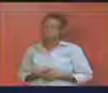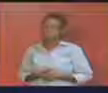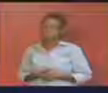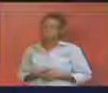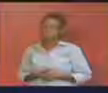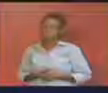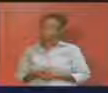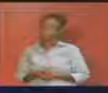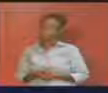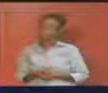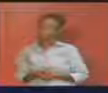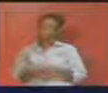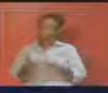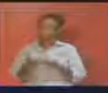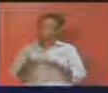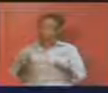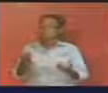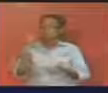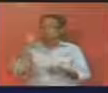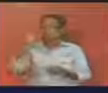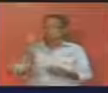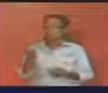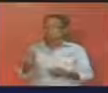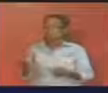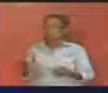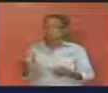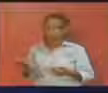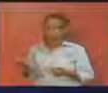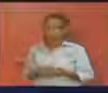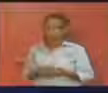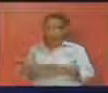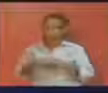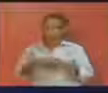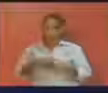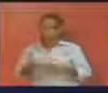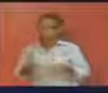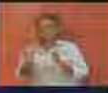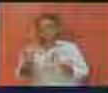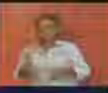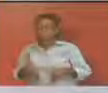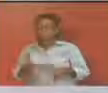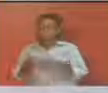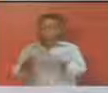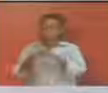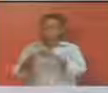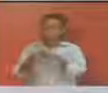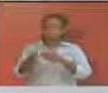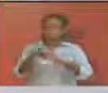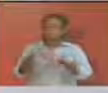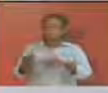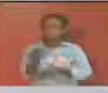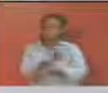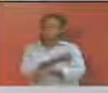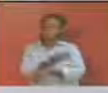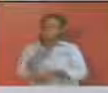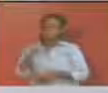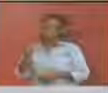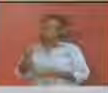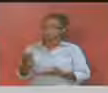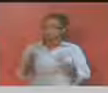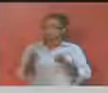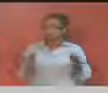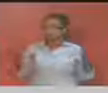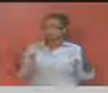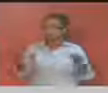the individual has in terms of what vaccine he gets? Thank you. Thank you. Thank you, Priya. So that question has been